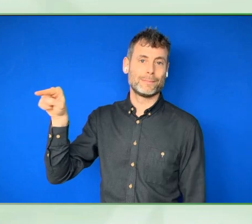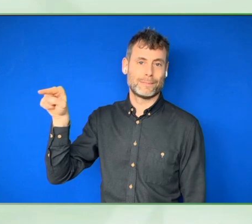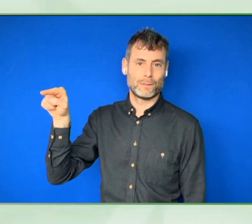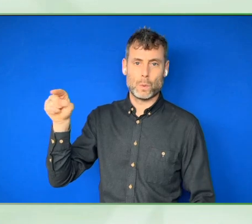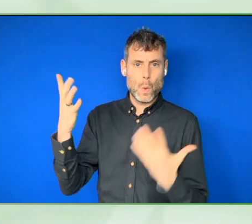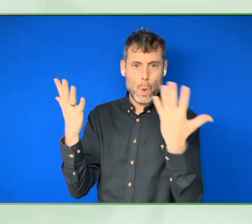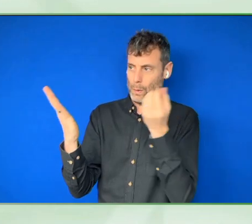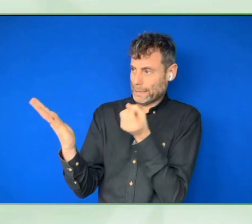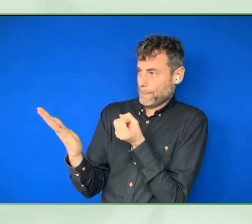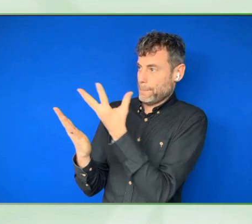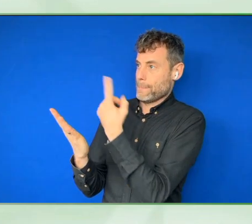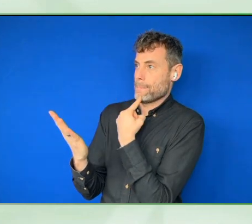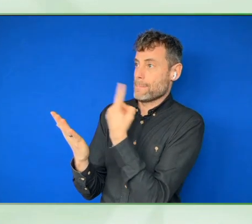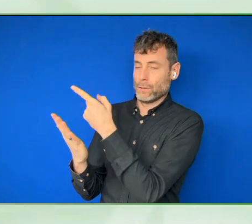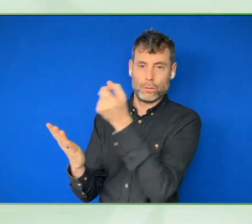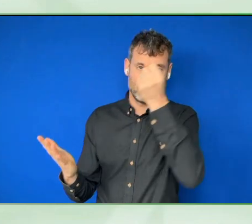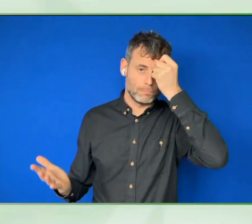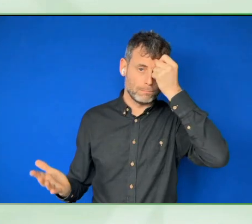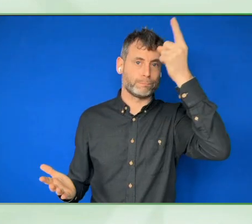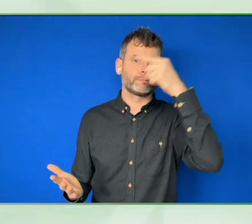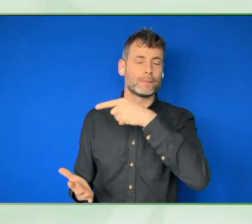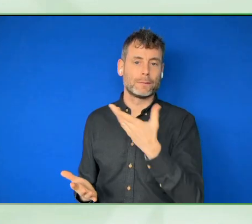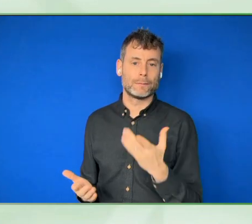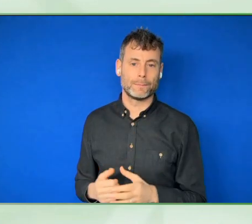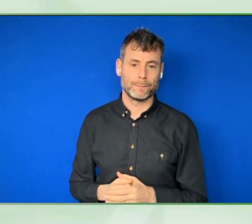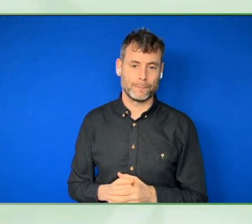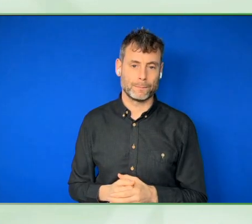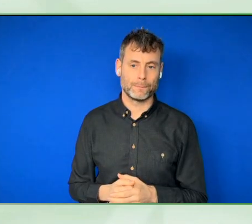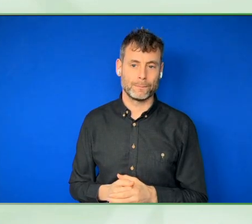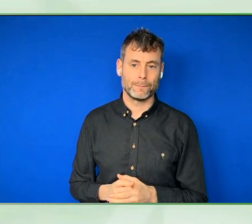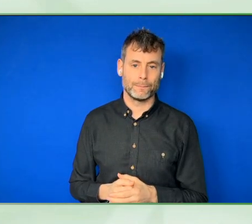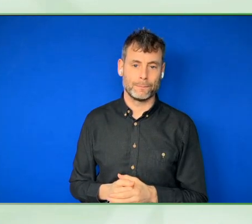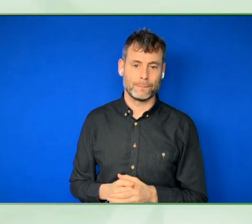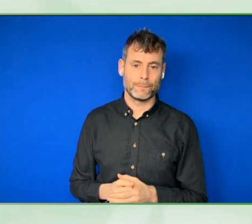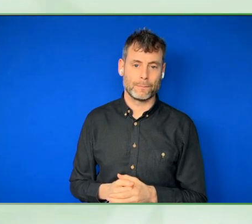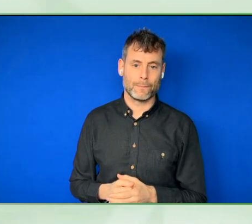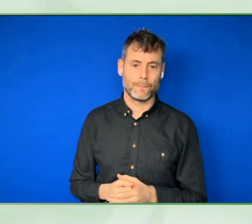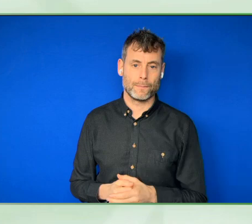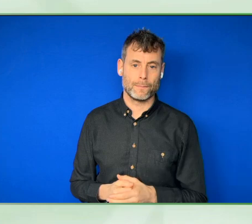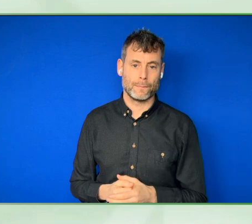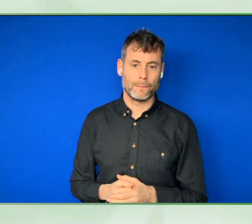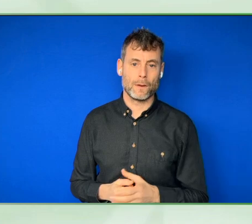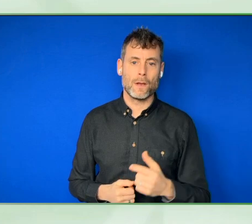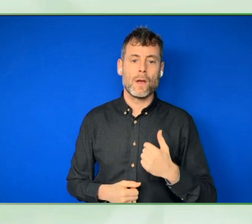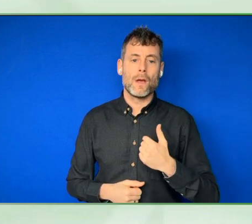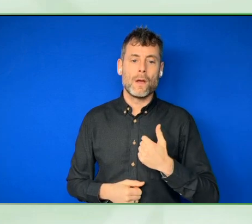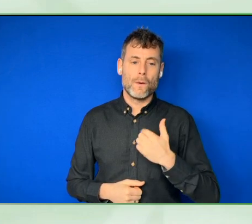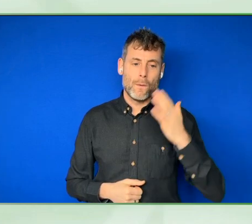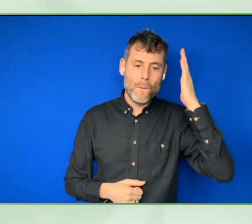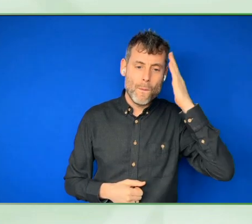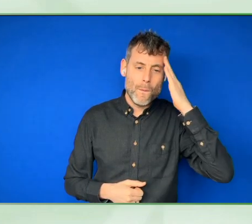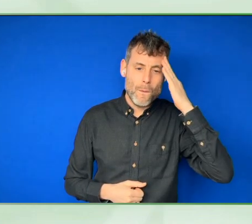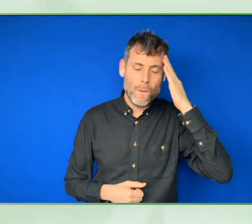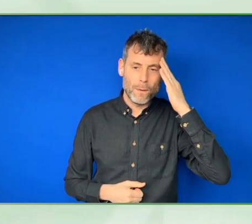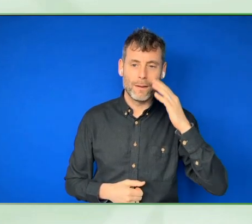now we want to be authentic, right? We don't want to play these, the other games that we don't like, let's say, but we